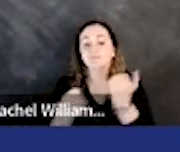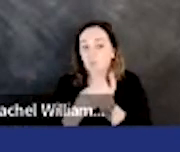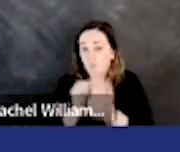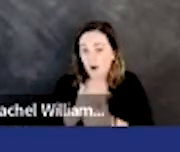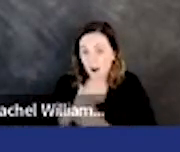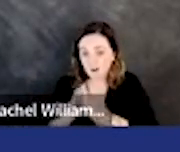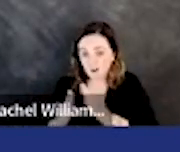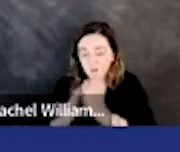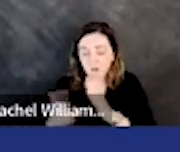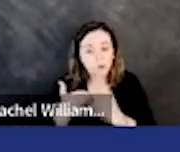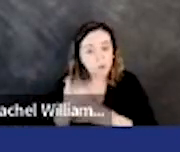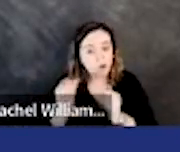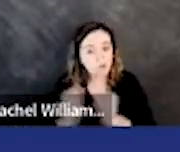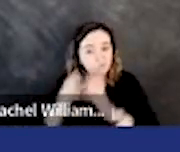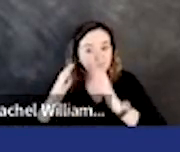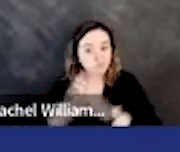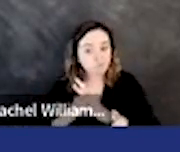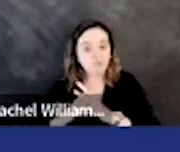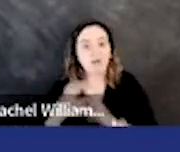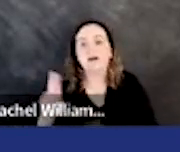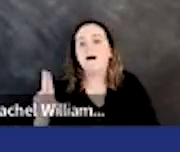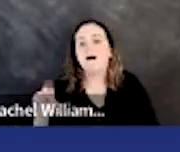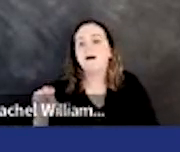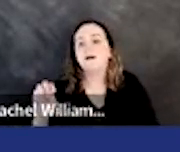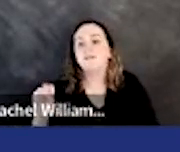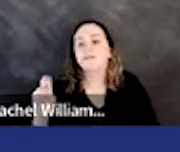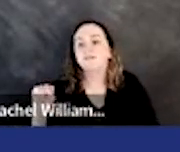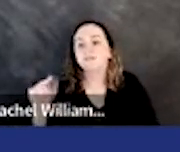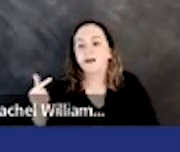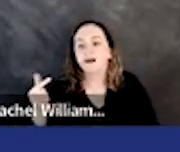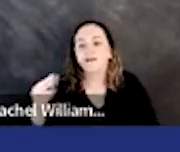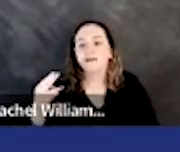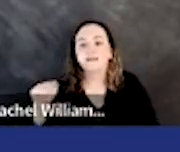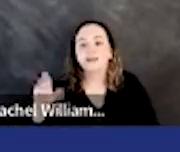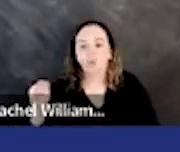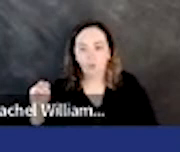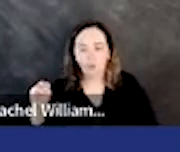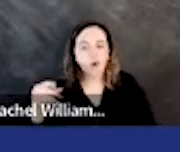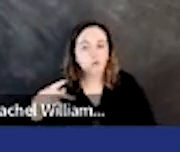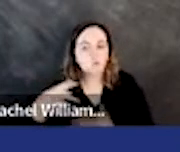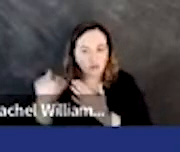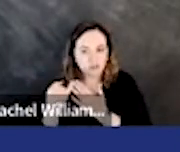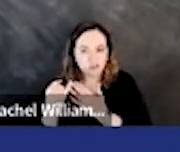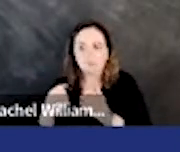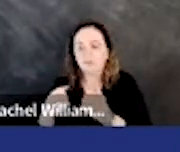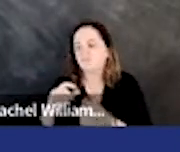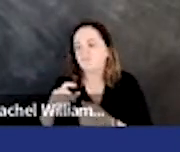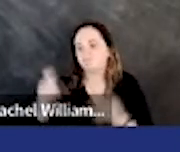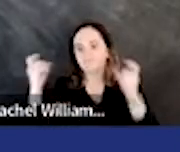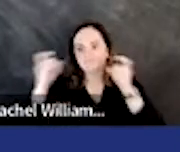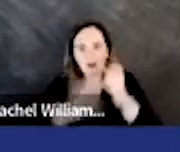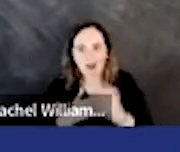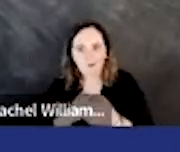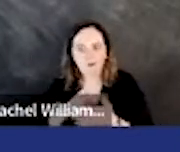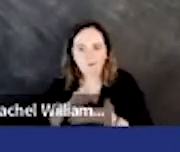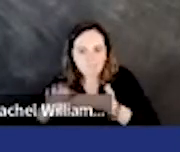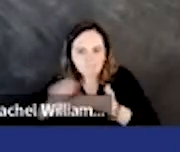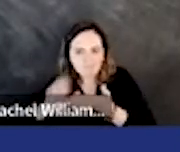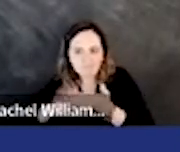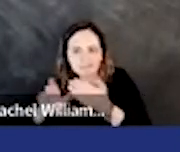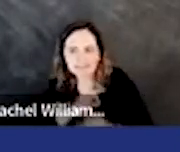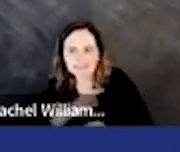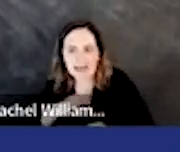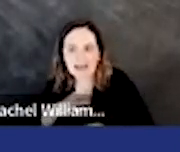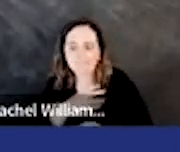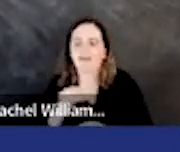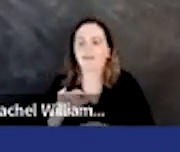community through the creation of the Unsung Hero Project that celebrated the custodial and support staff at Jordan. In addition to advocating